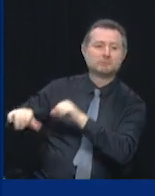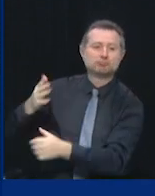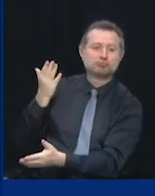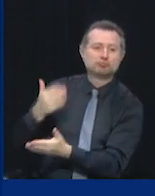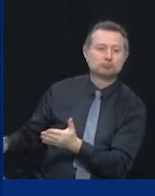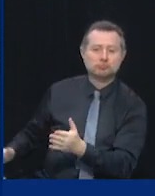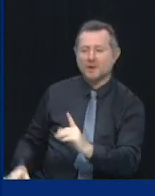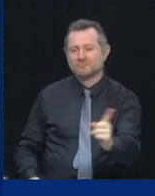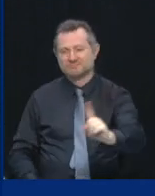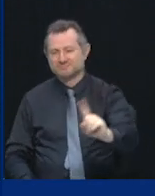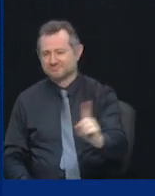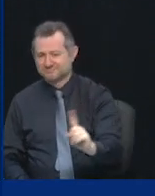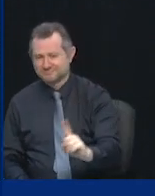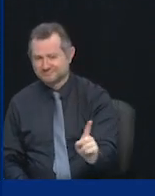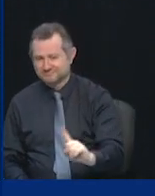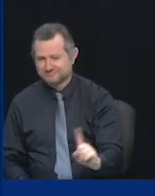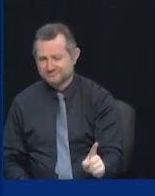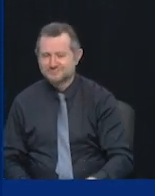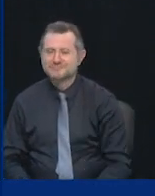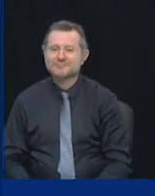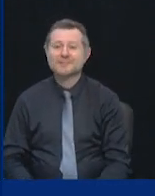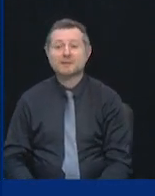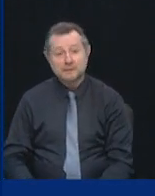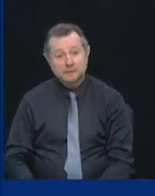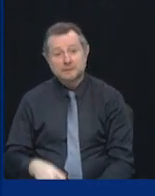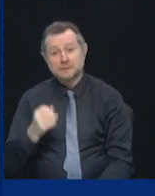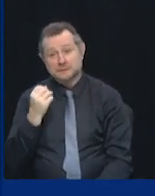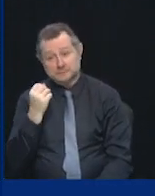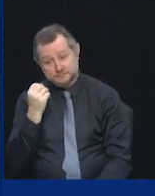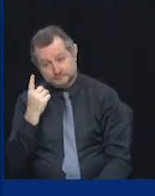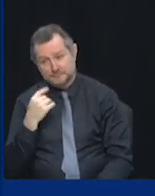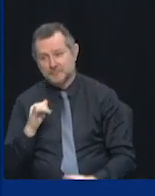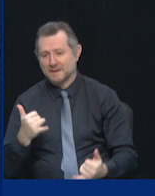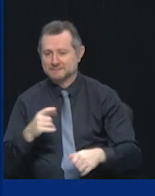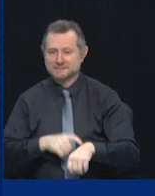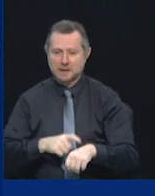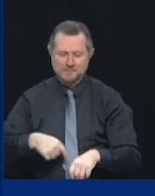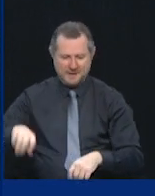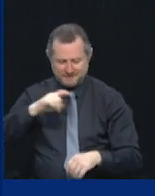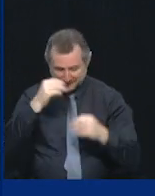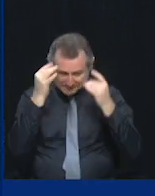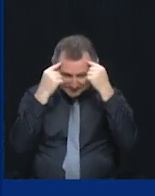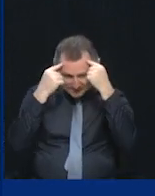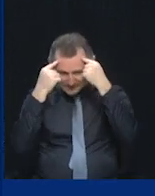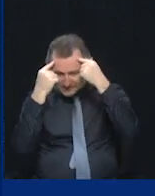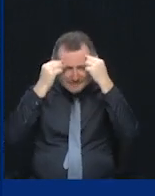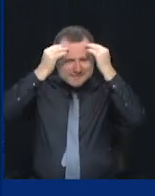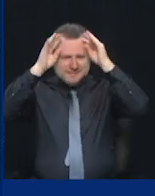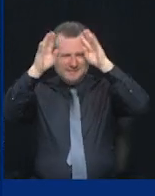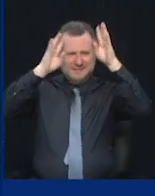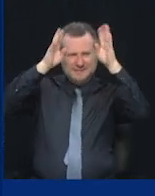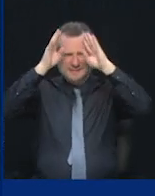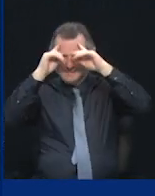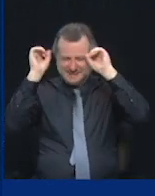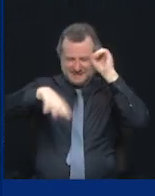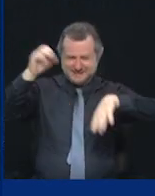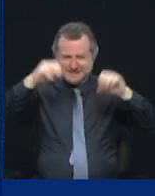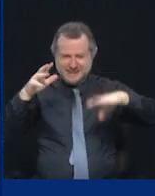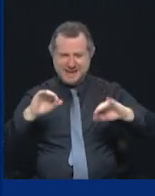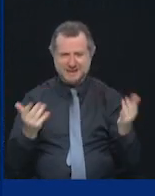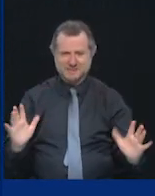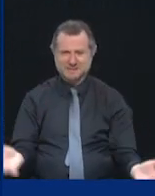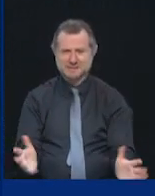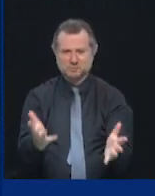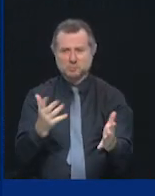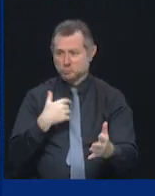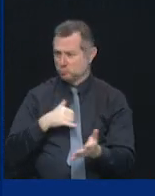But we also have to start to get creative, because you are seeing this all across the nation. And we're good in New York at getting